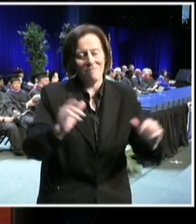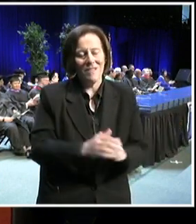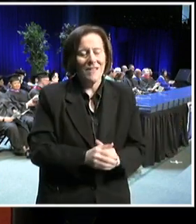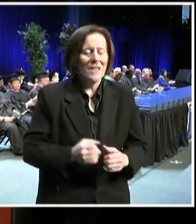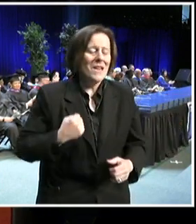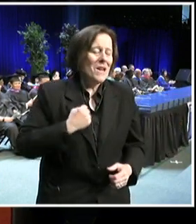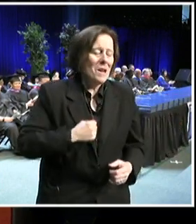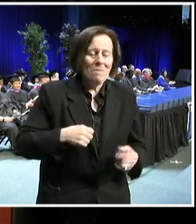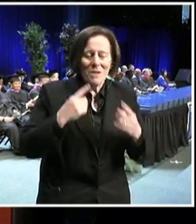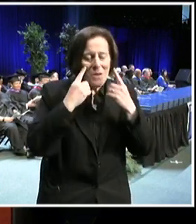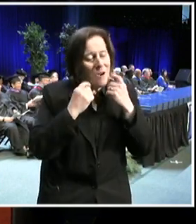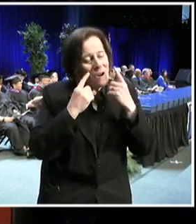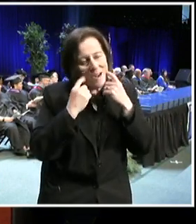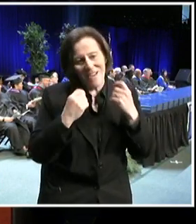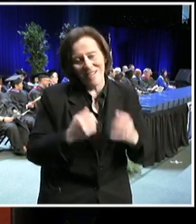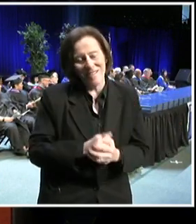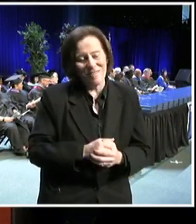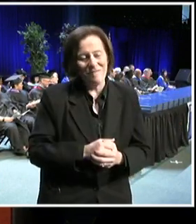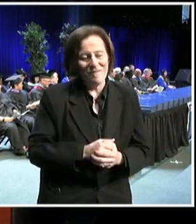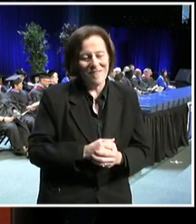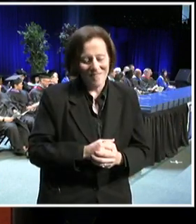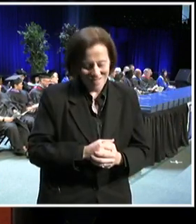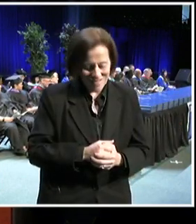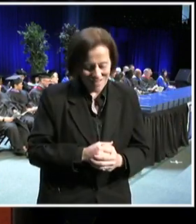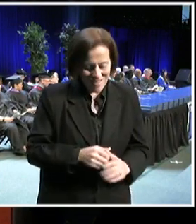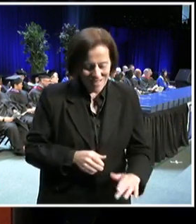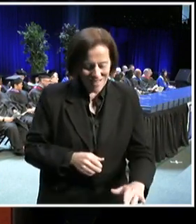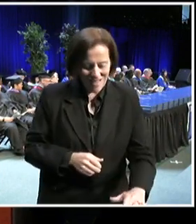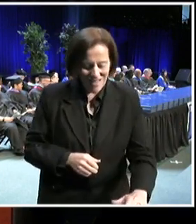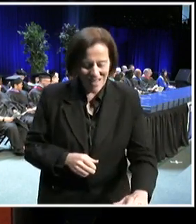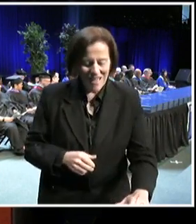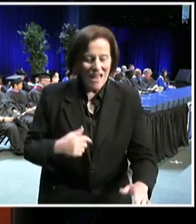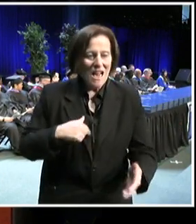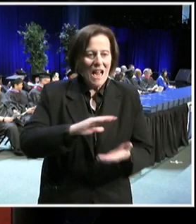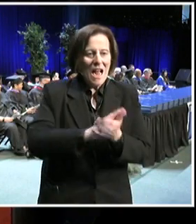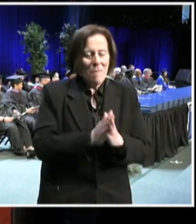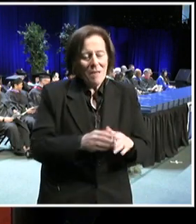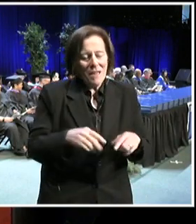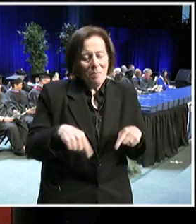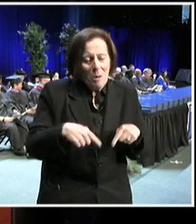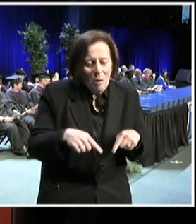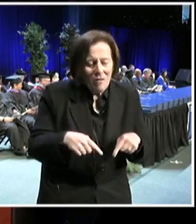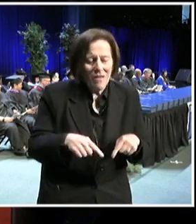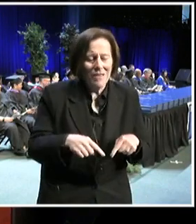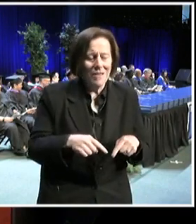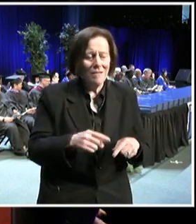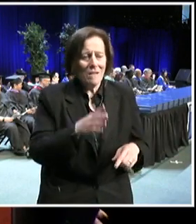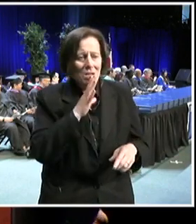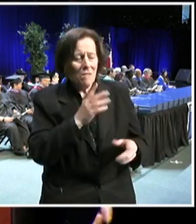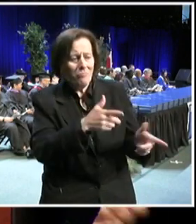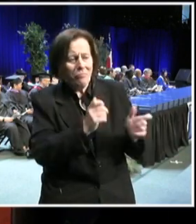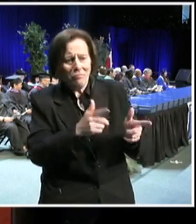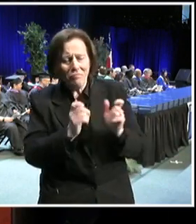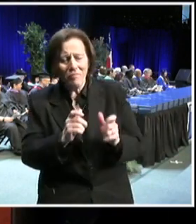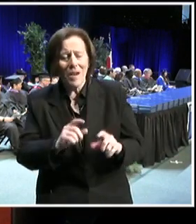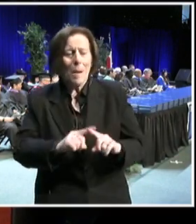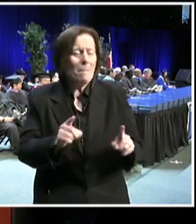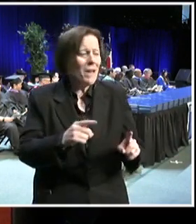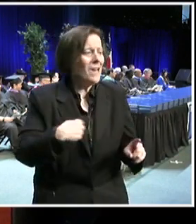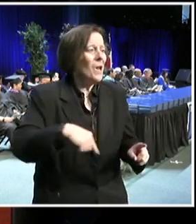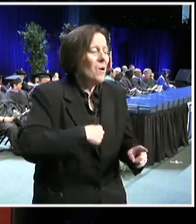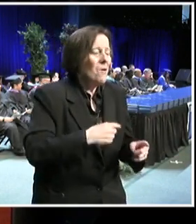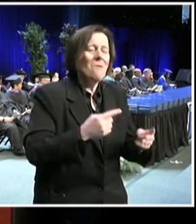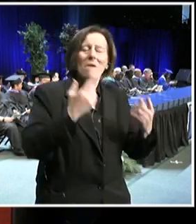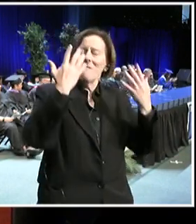Sorry, guys. I know I got really nervous and I like speed through it, but guys, yeah, we did